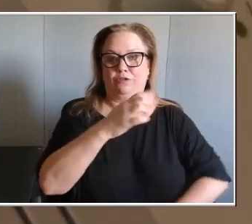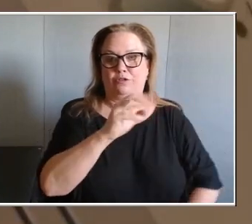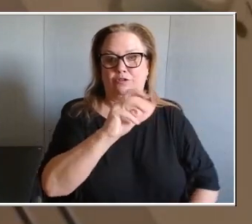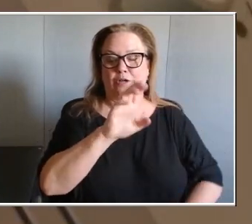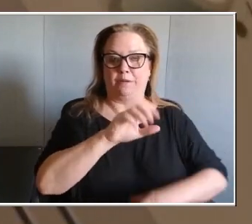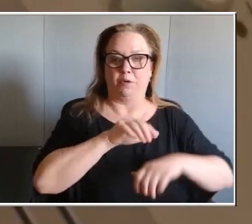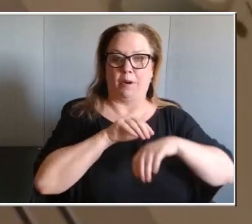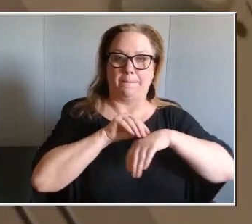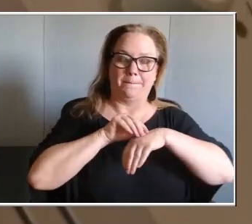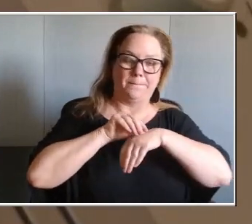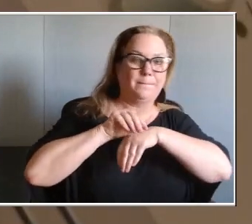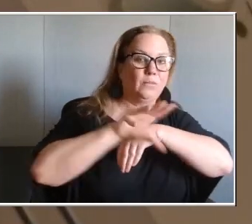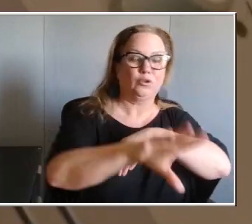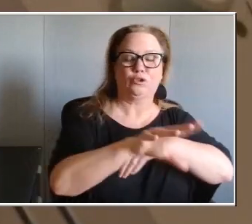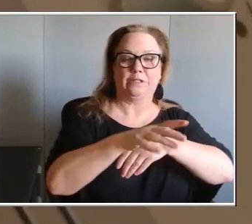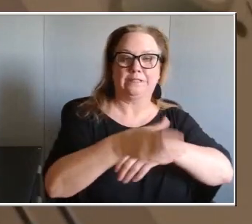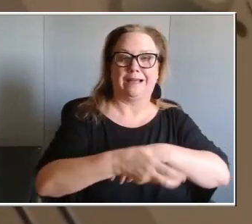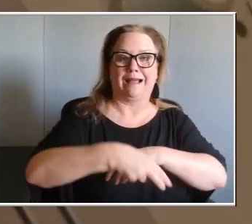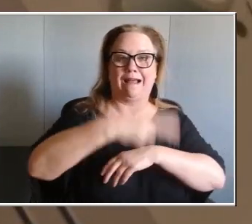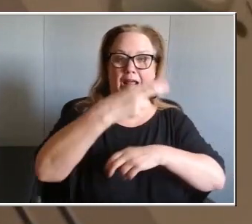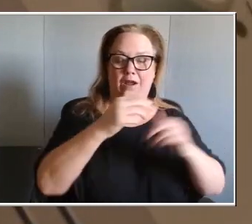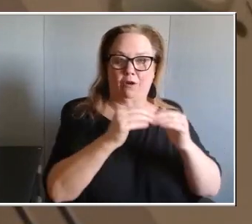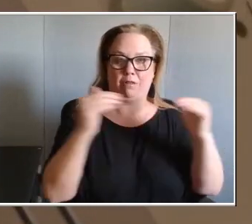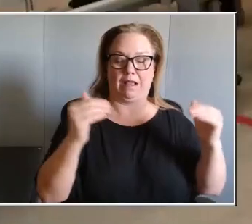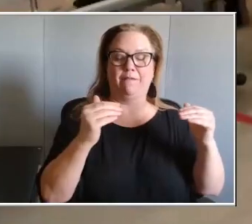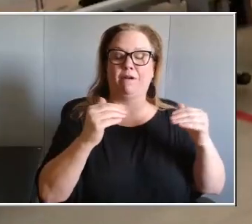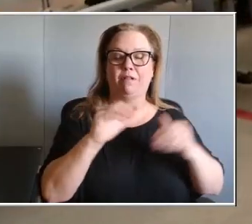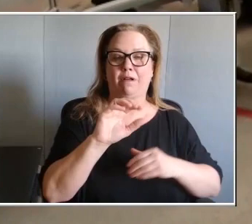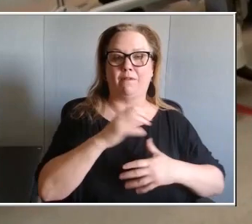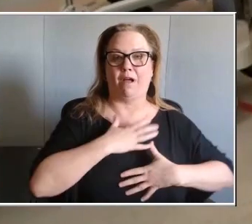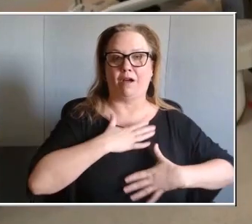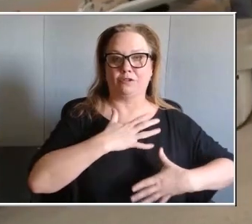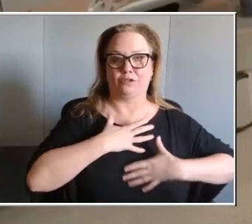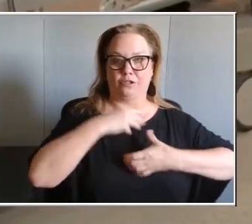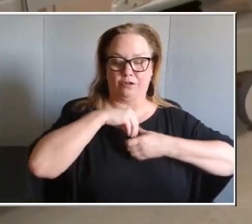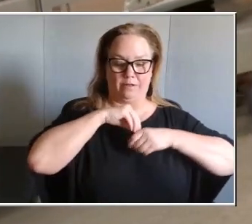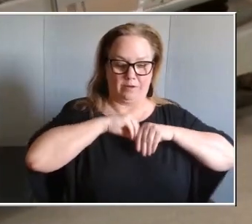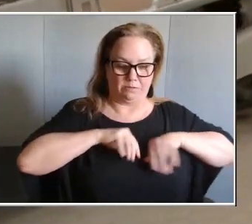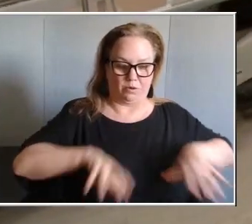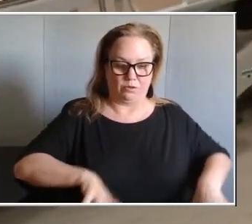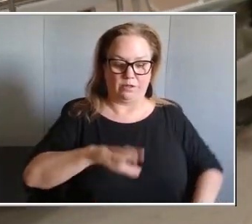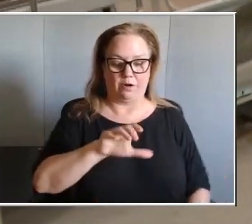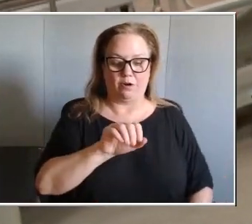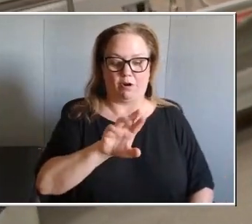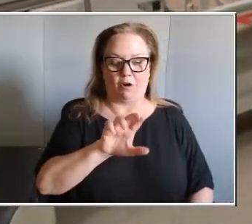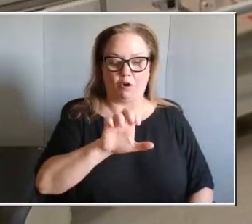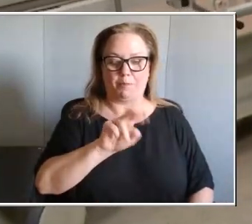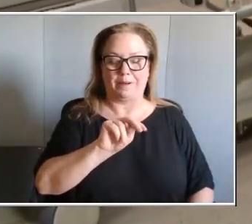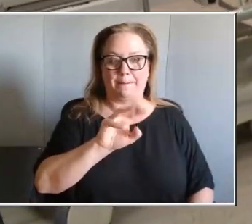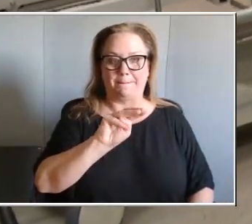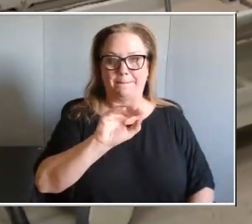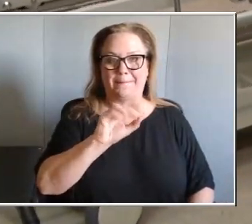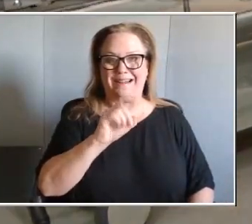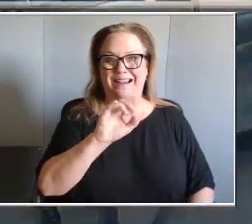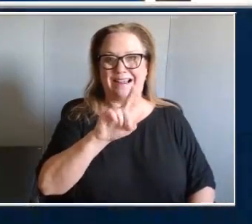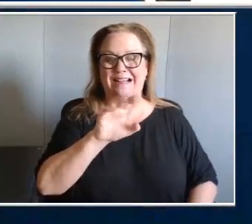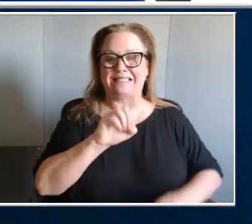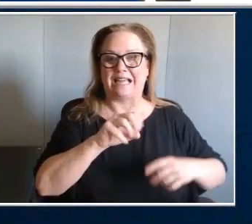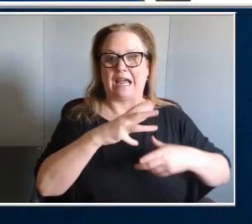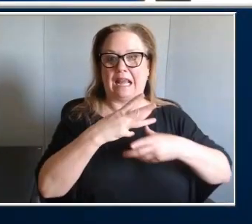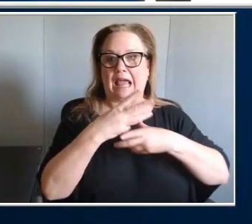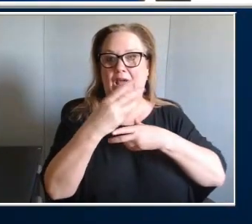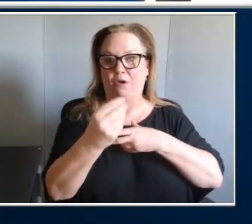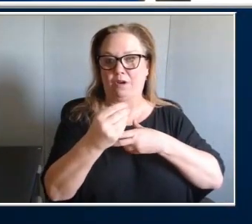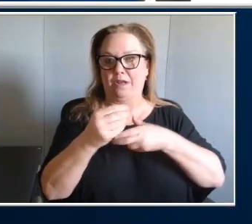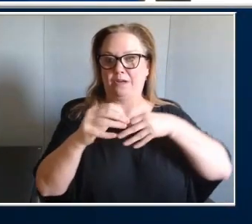a higher concentration of oxygen into your lungs to force bad gases like carbon monoxide out of your lungs. To help explain what